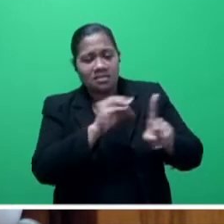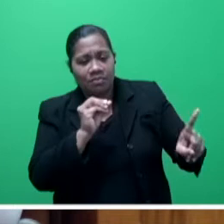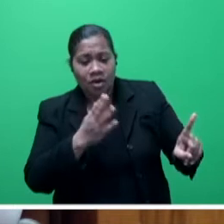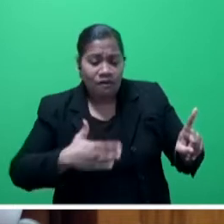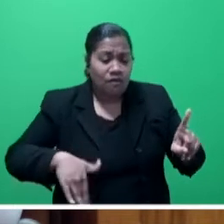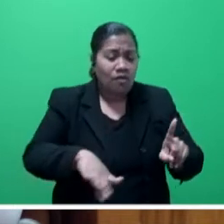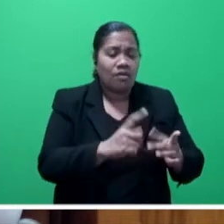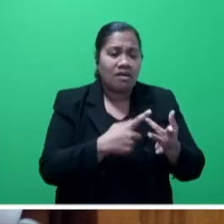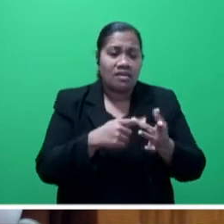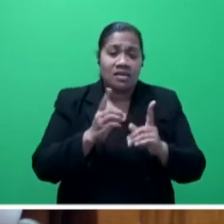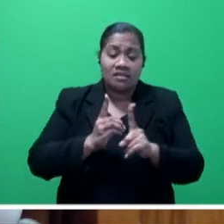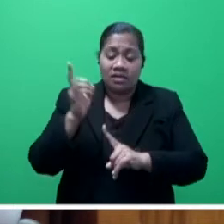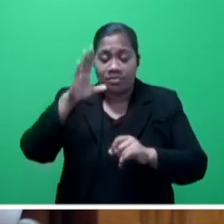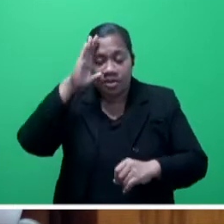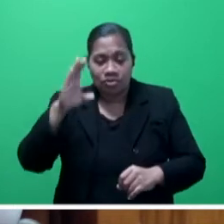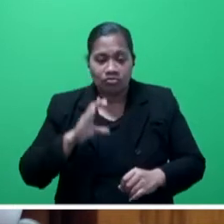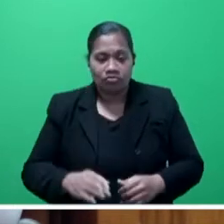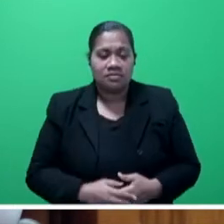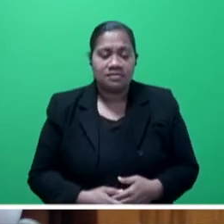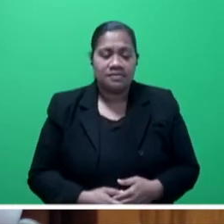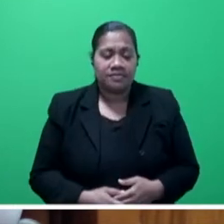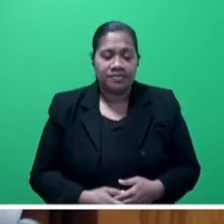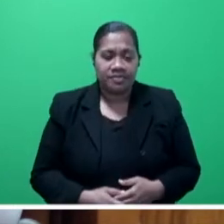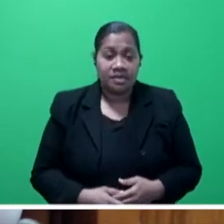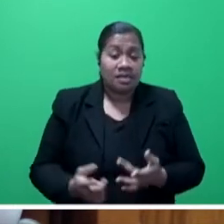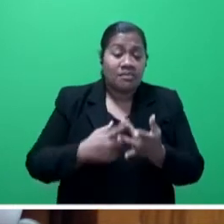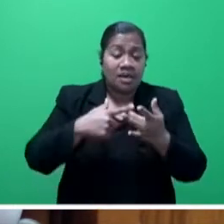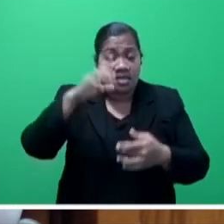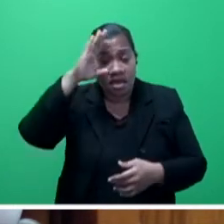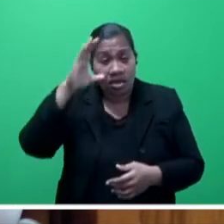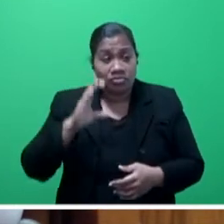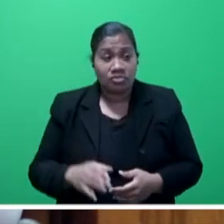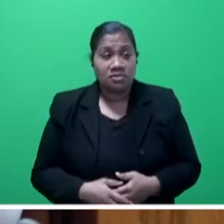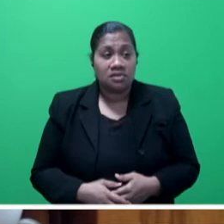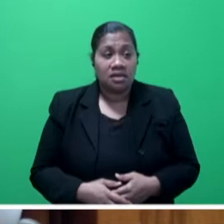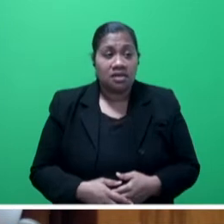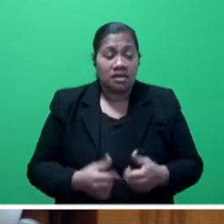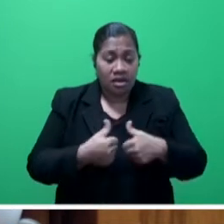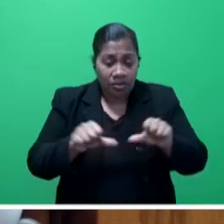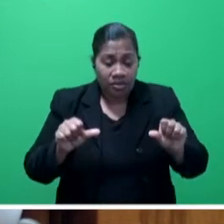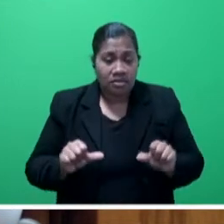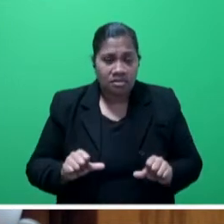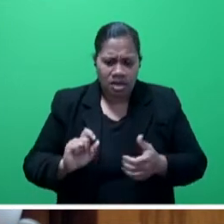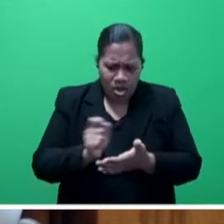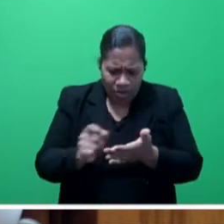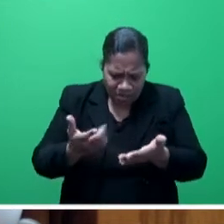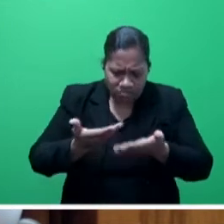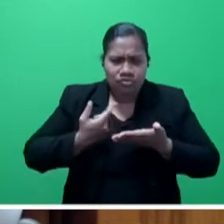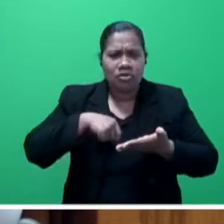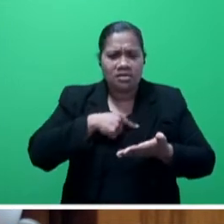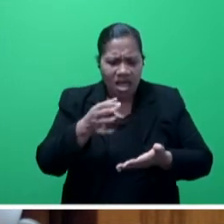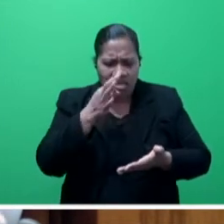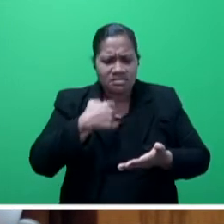other developing countries, Mr. Speaker, say. Mr. Speaker, say, other countries in our agriculture forums are writing to us, asking us, How have